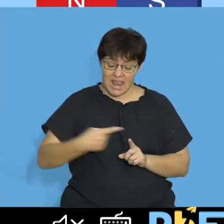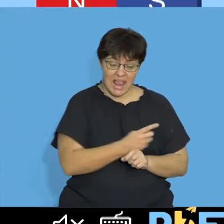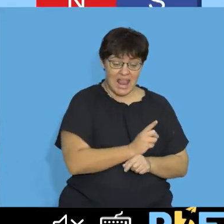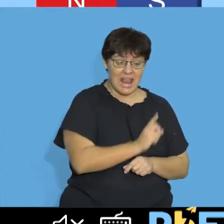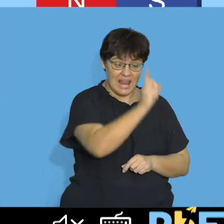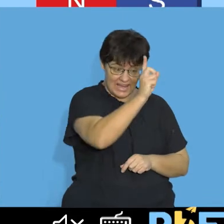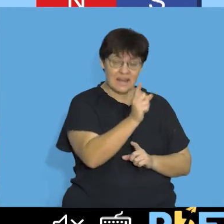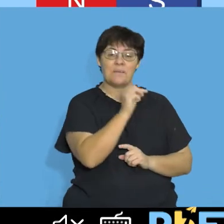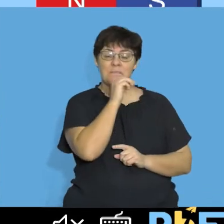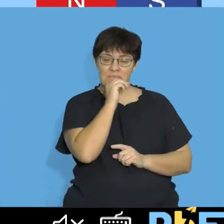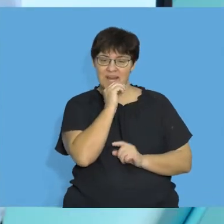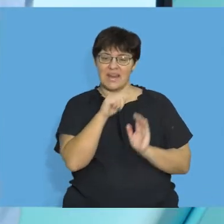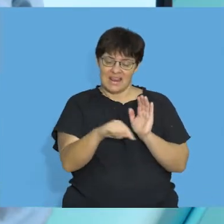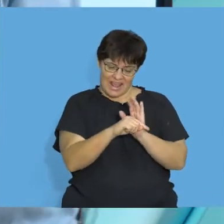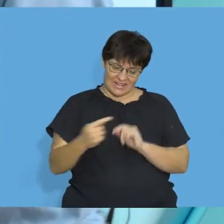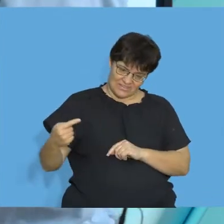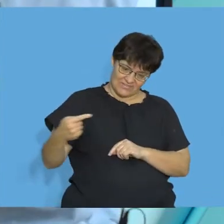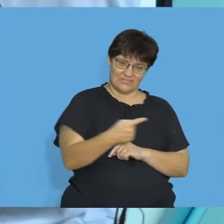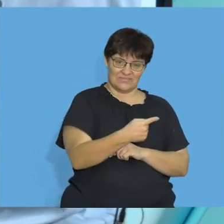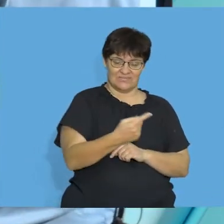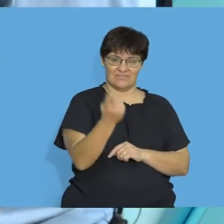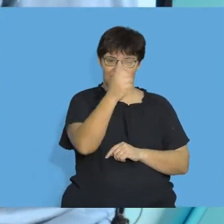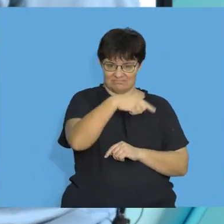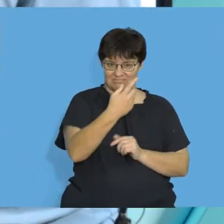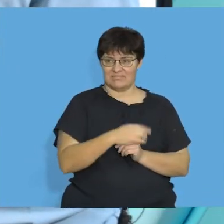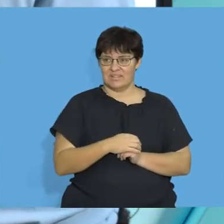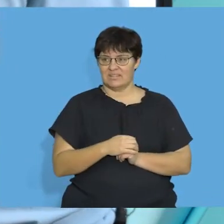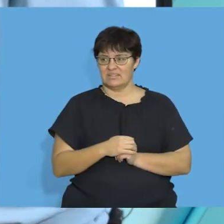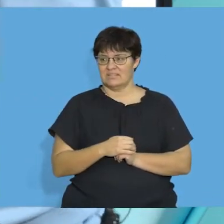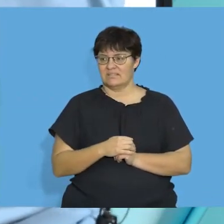go towards the negative. Now, notice what else happens.